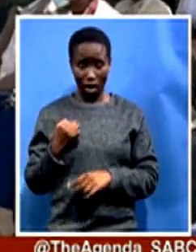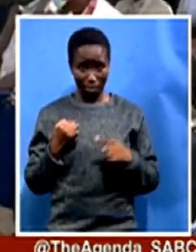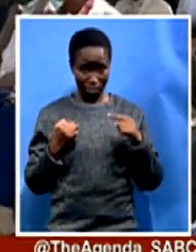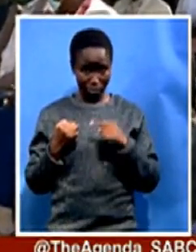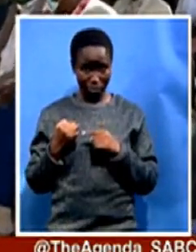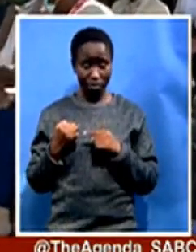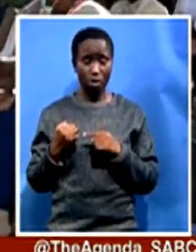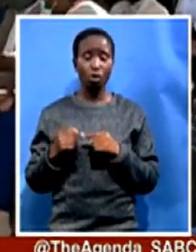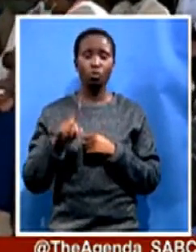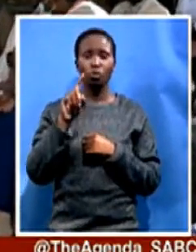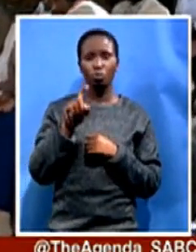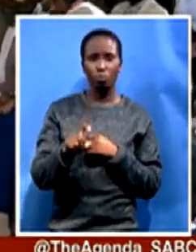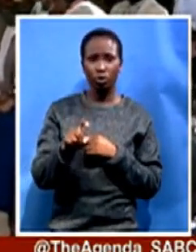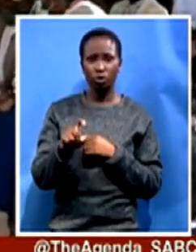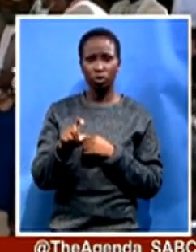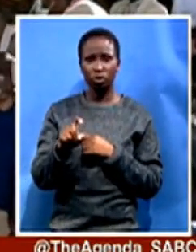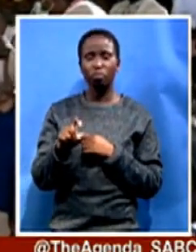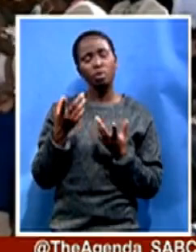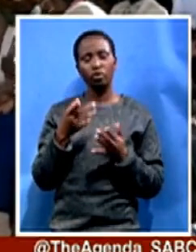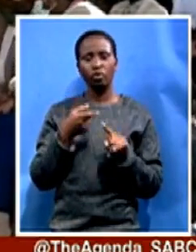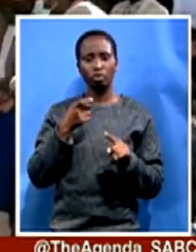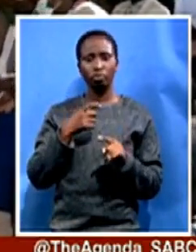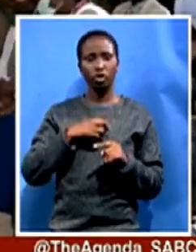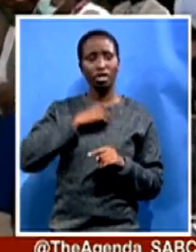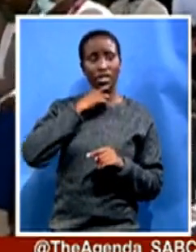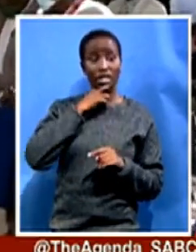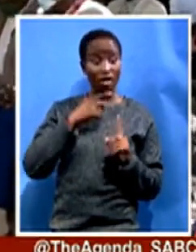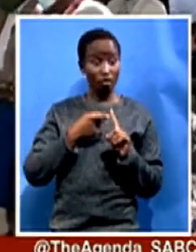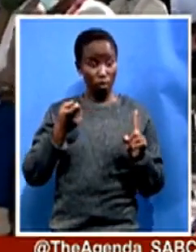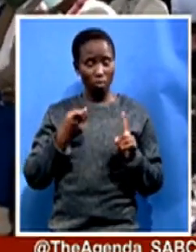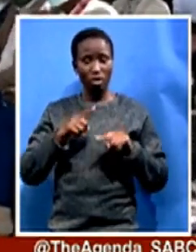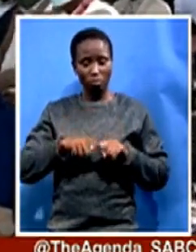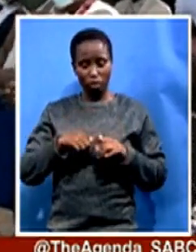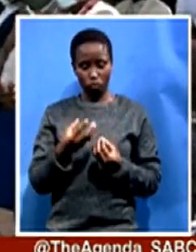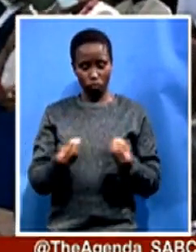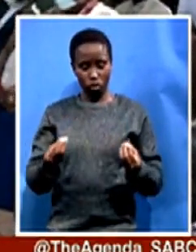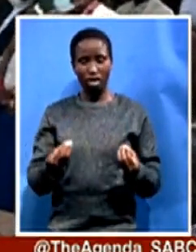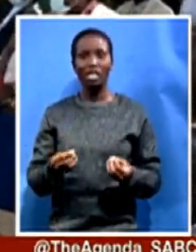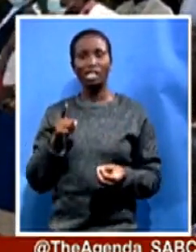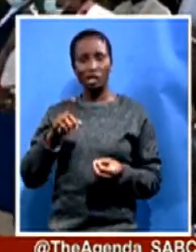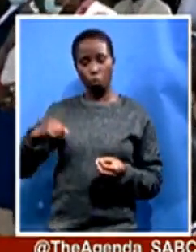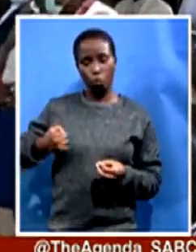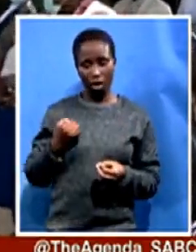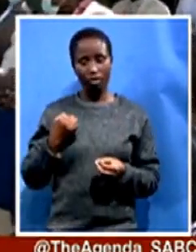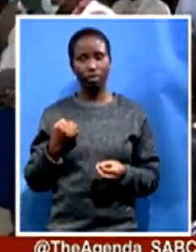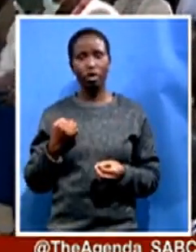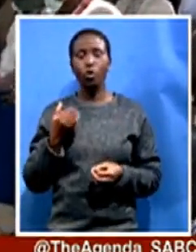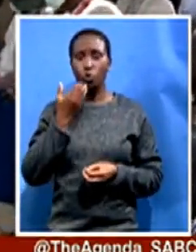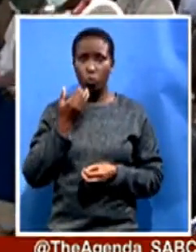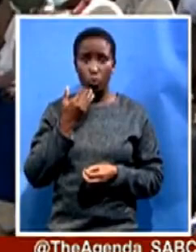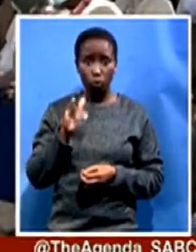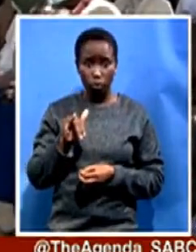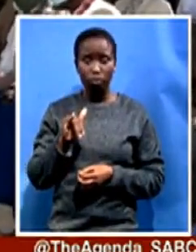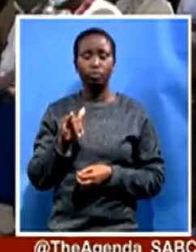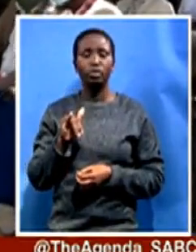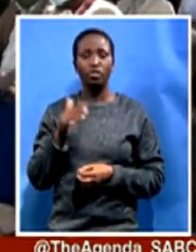will come from in terms of the children is the wife who was basically paid for in terms of the lobola